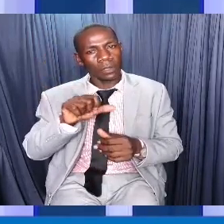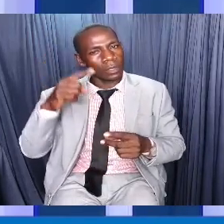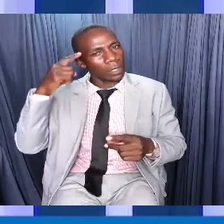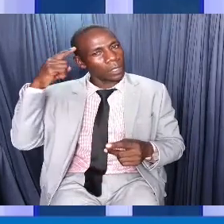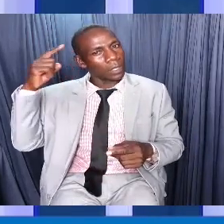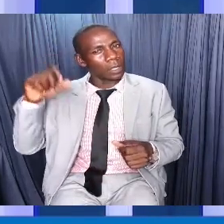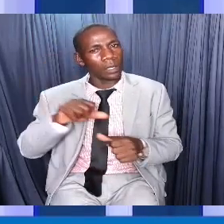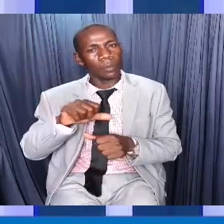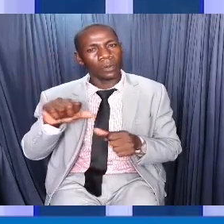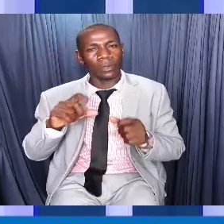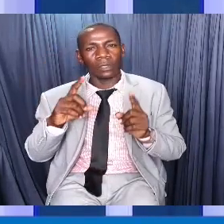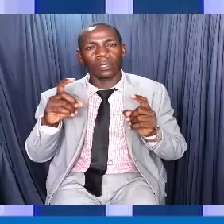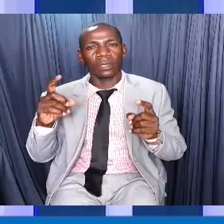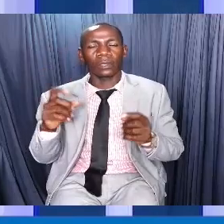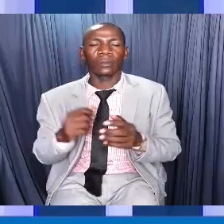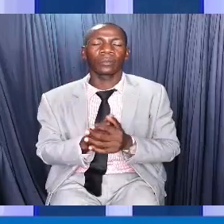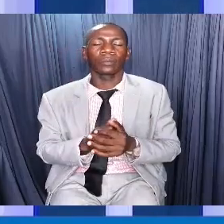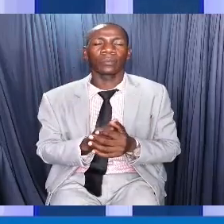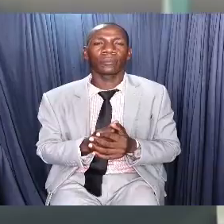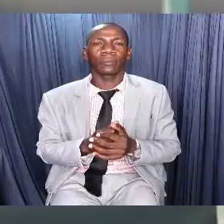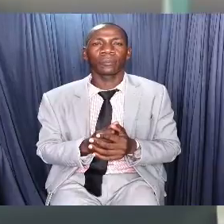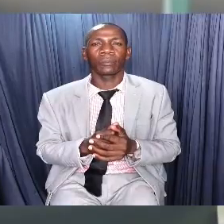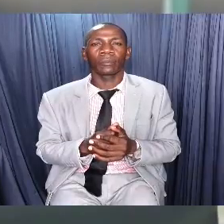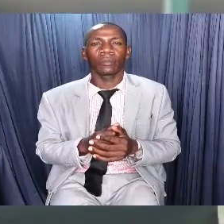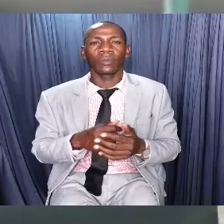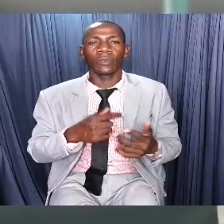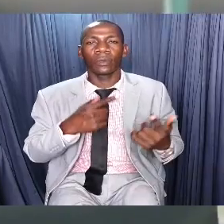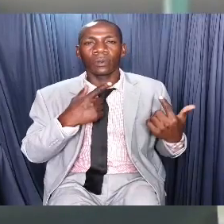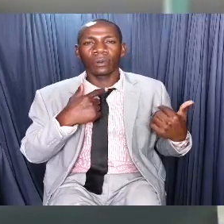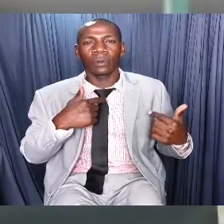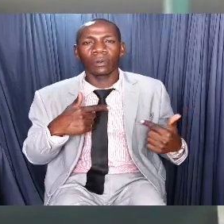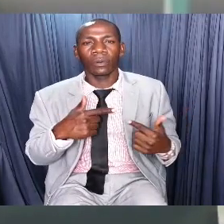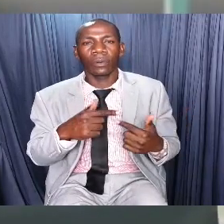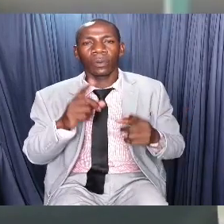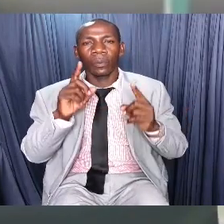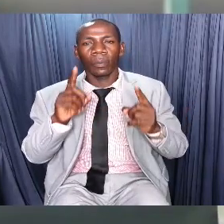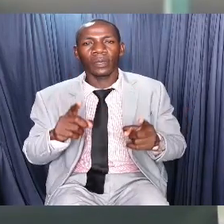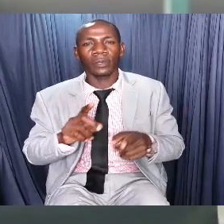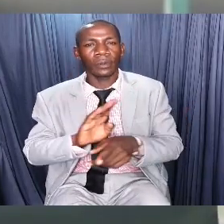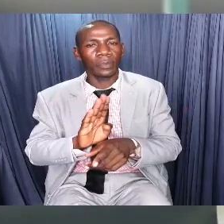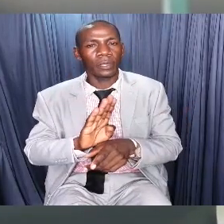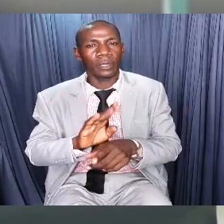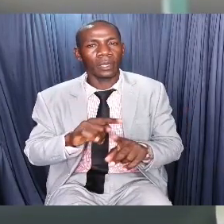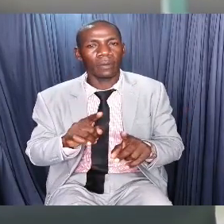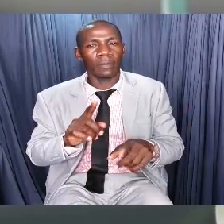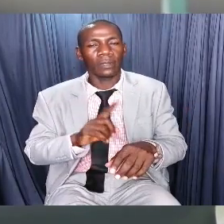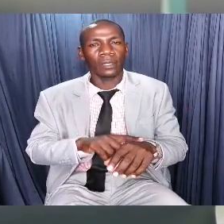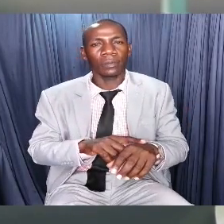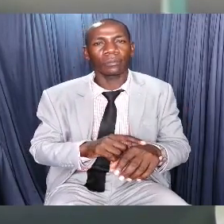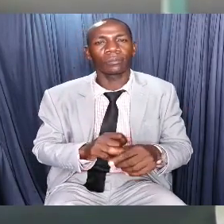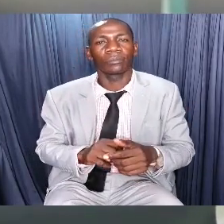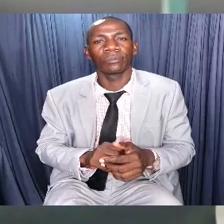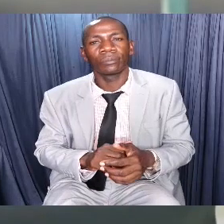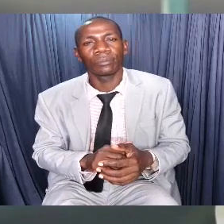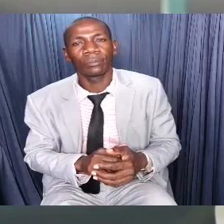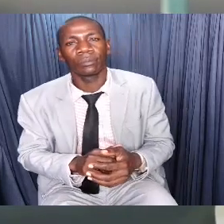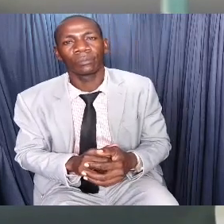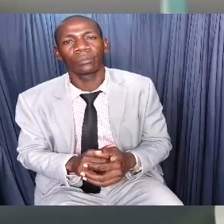about sin. Ndio moyo wa mwanadamu ni saa yote uwe busy. That's why you ought to be busy in your heart every time.